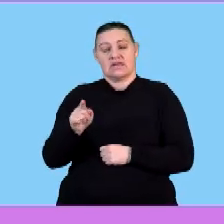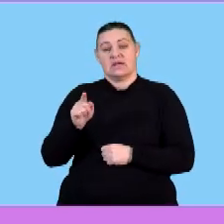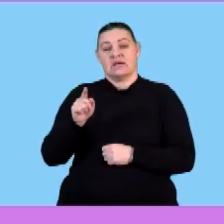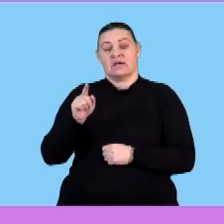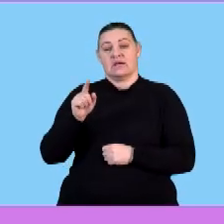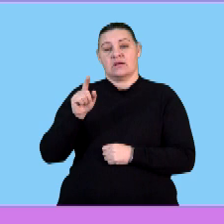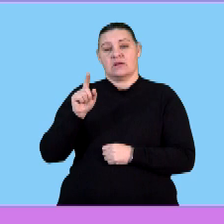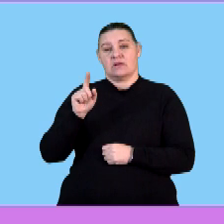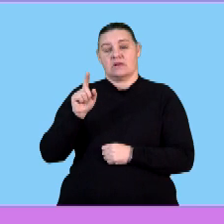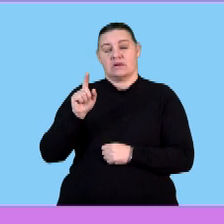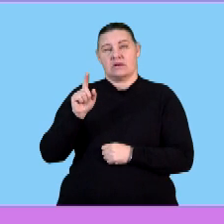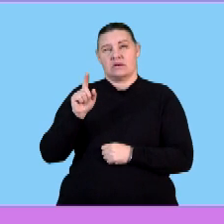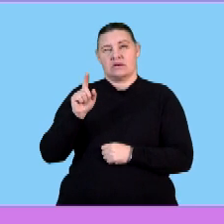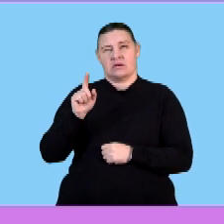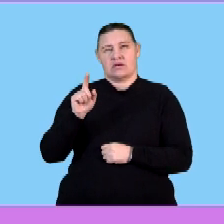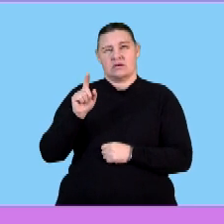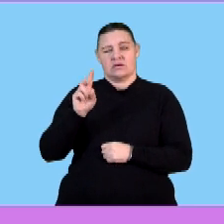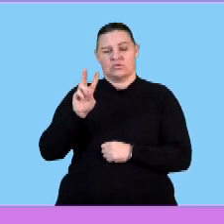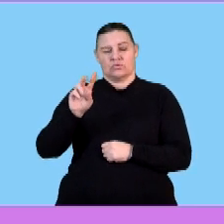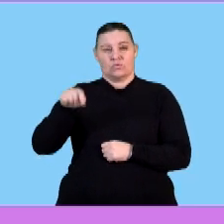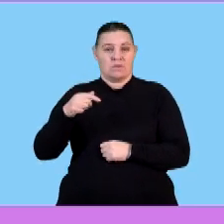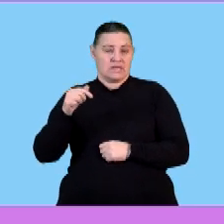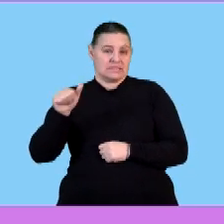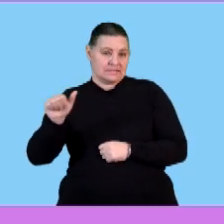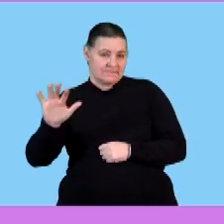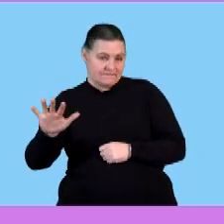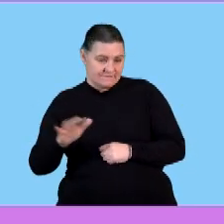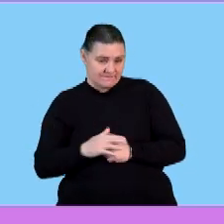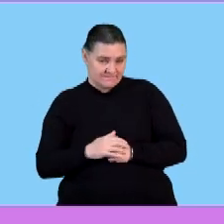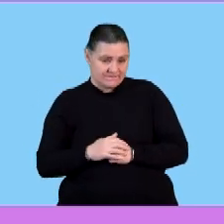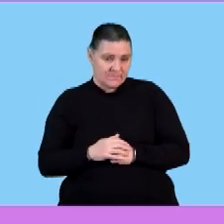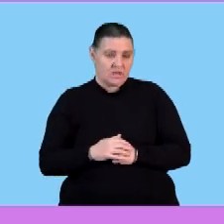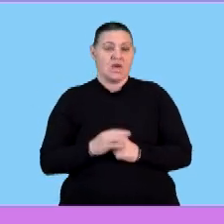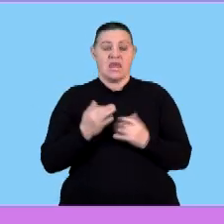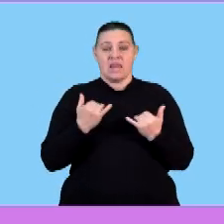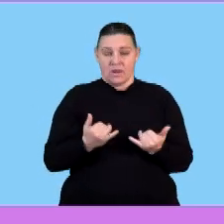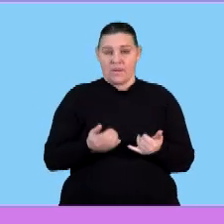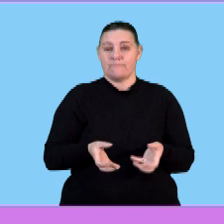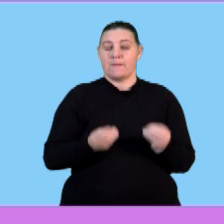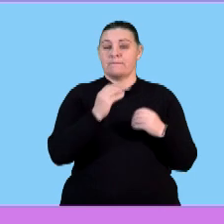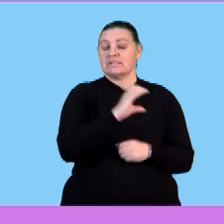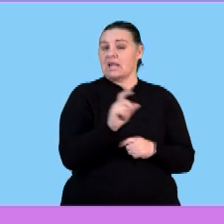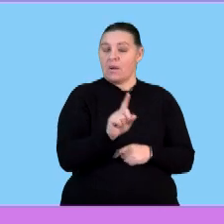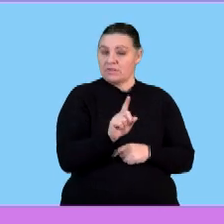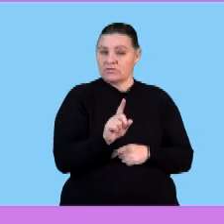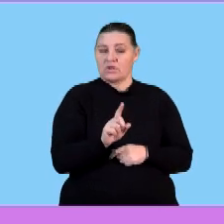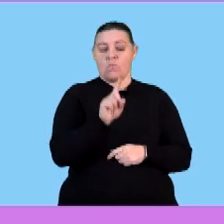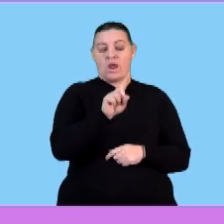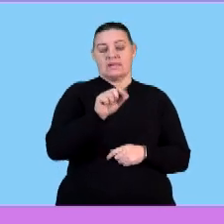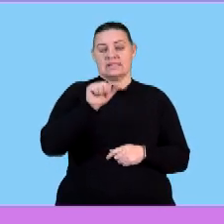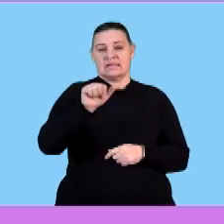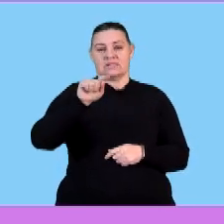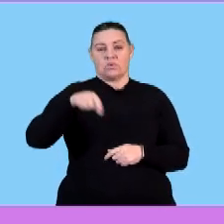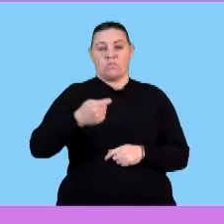is. And we times that by the radius we got above, 2,65. And we get the circumference now. That's